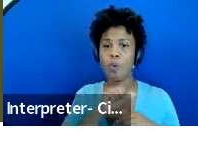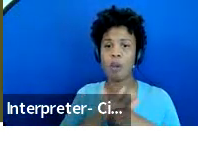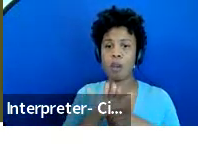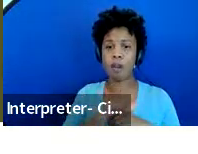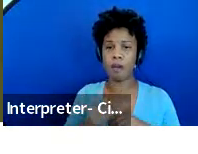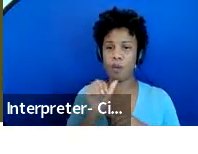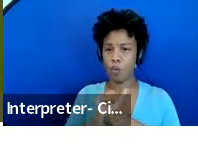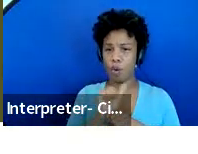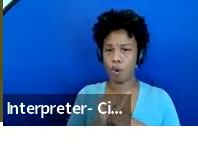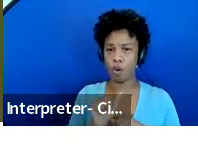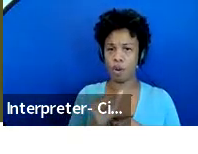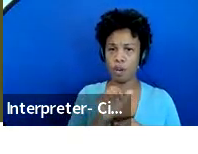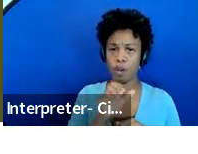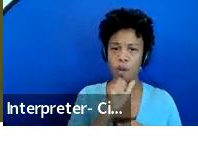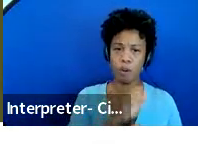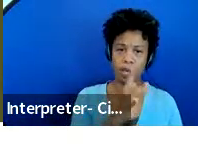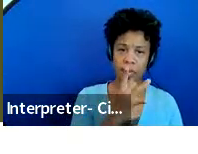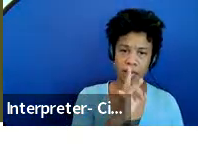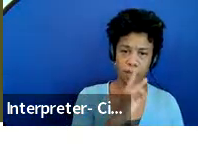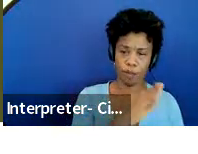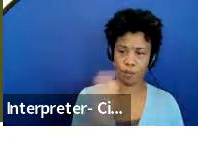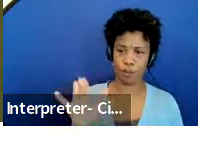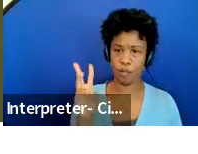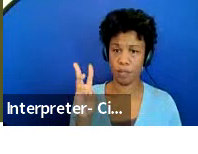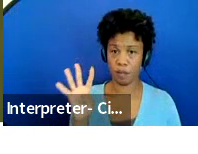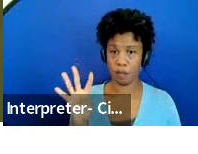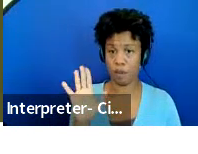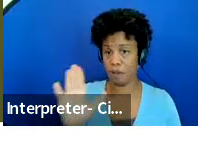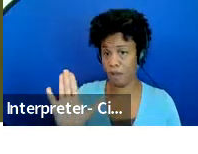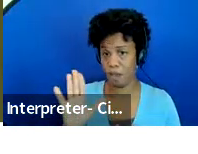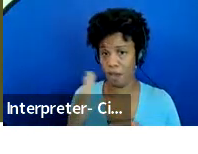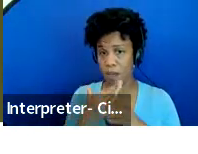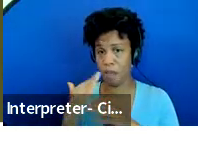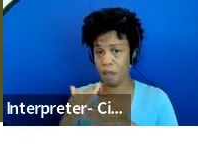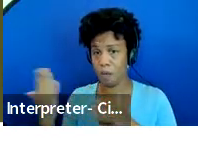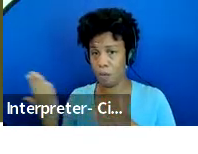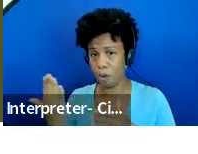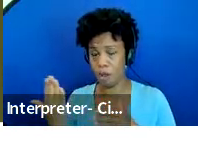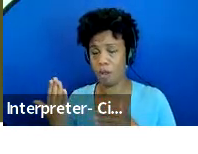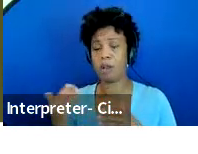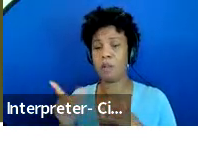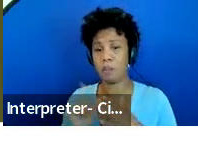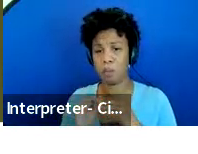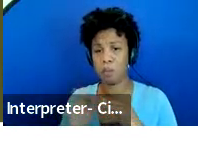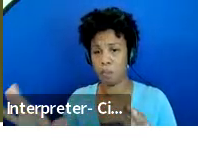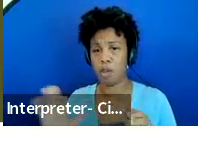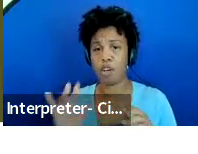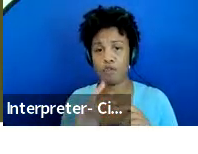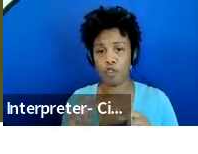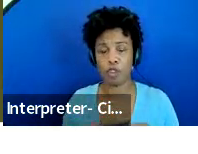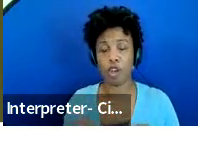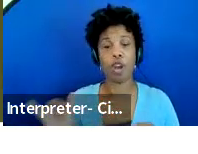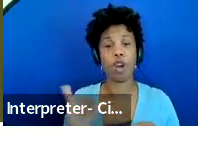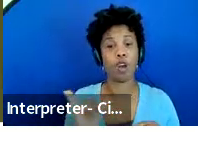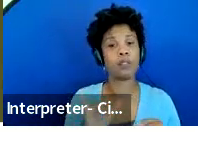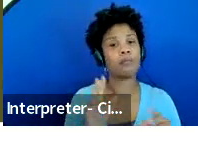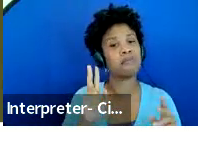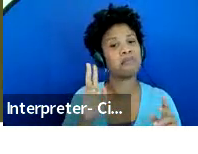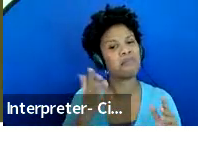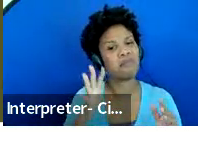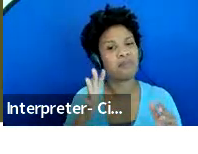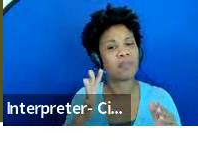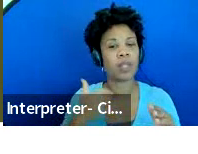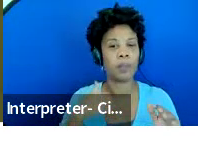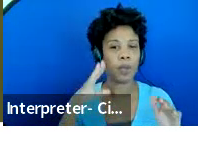ages of 18 and 64. I have also looked at the topic indirectly for children, working age,